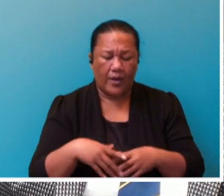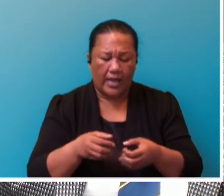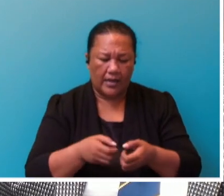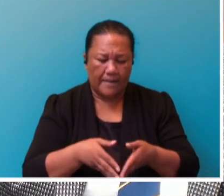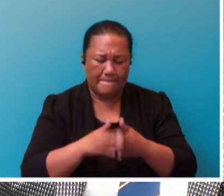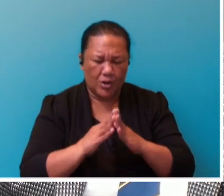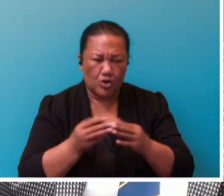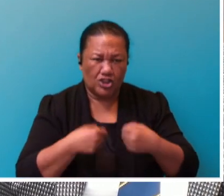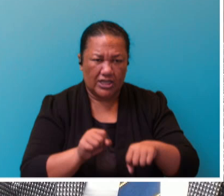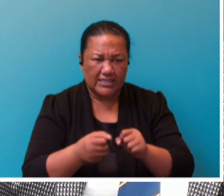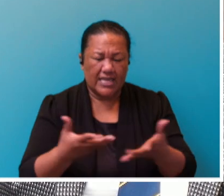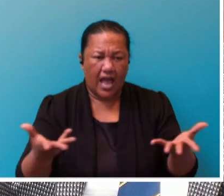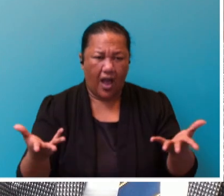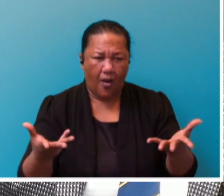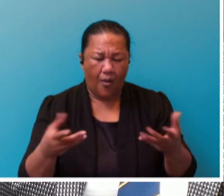try and see how we can